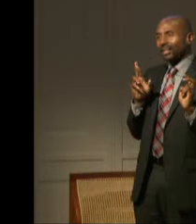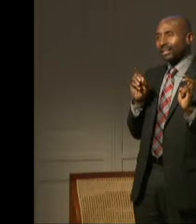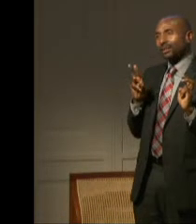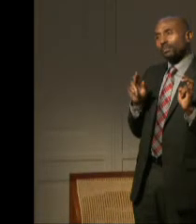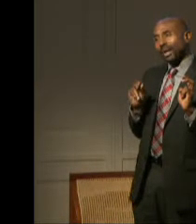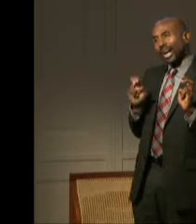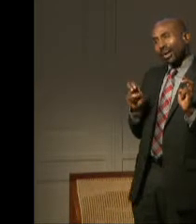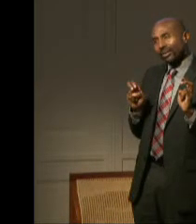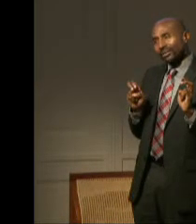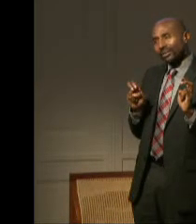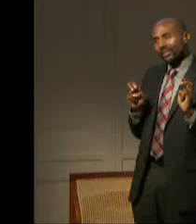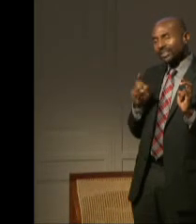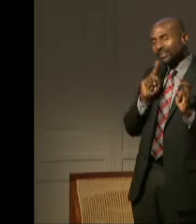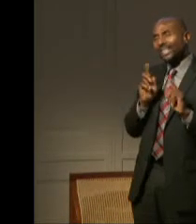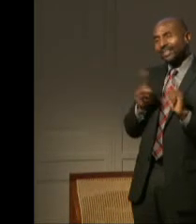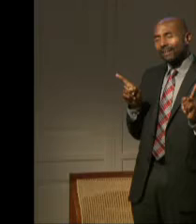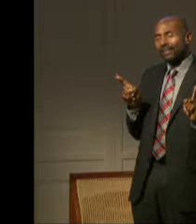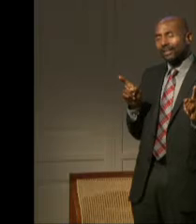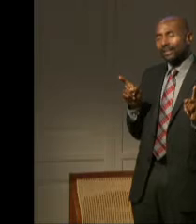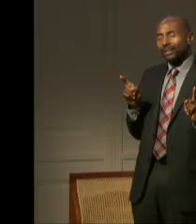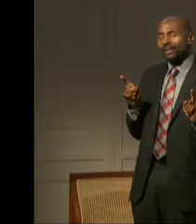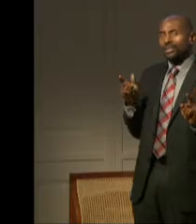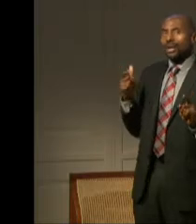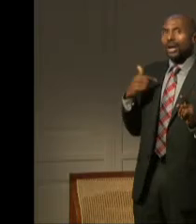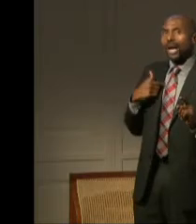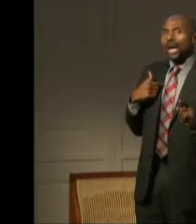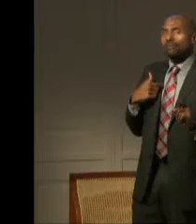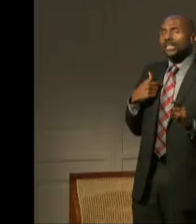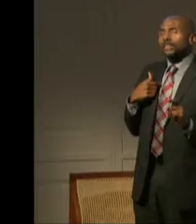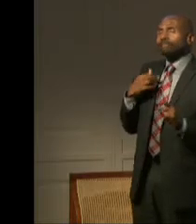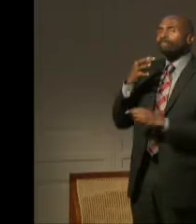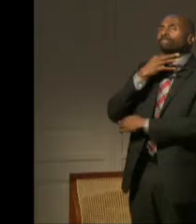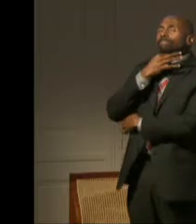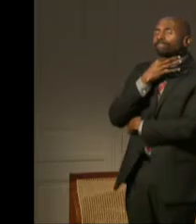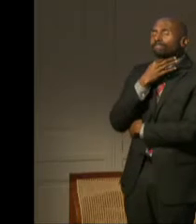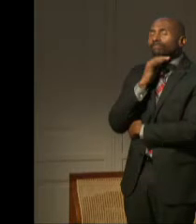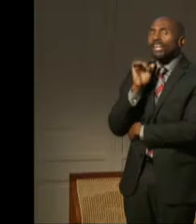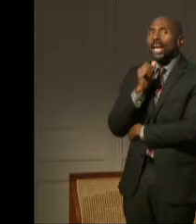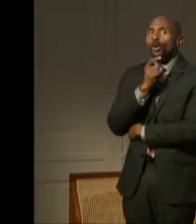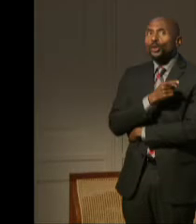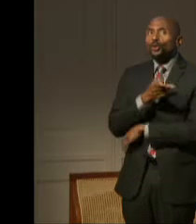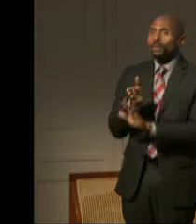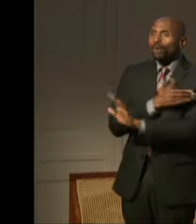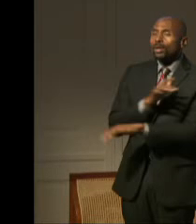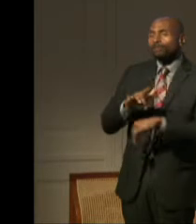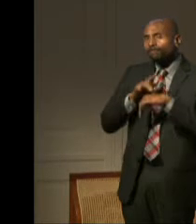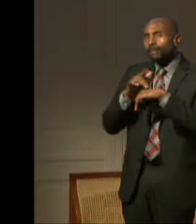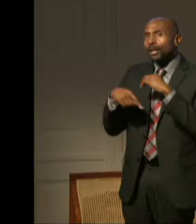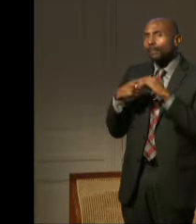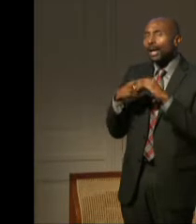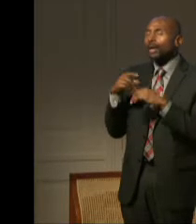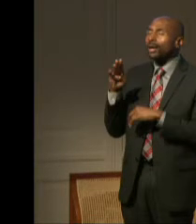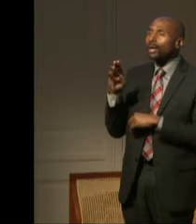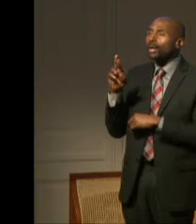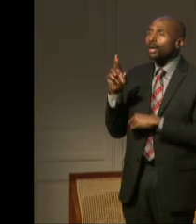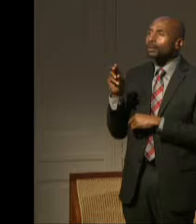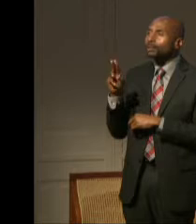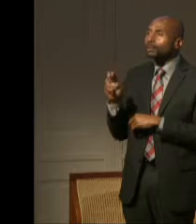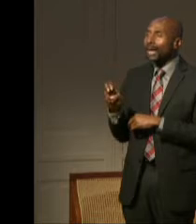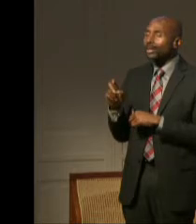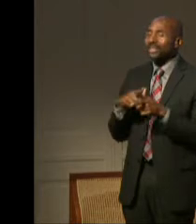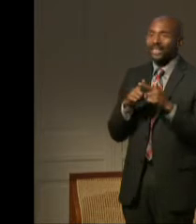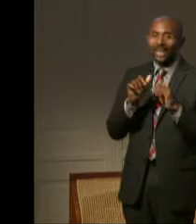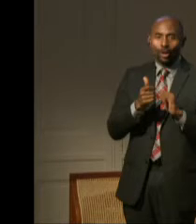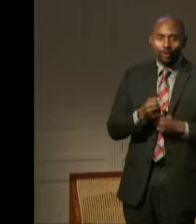So I guess I'm wondering about the ways that you were preoccupied with browse, and then how you expressed it formally in this